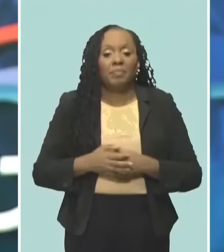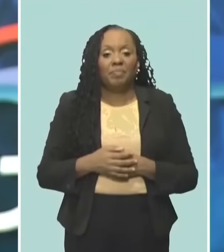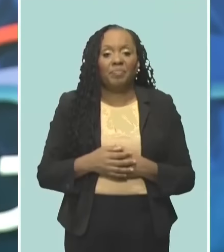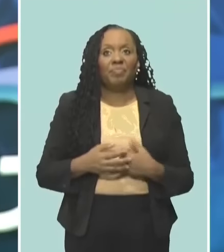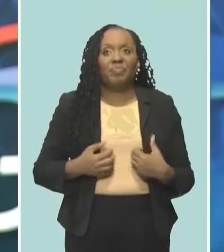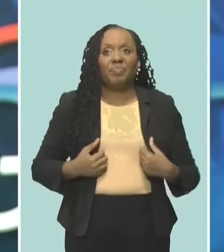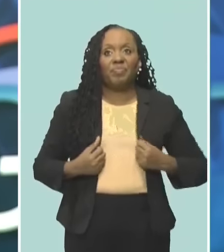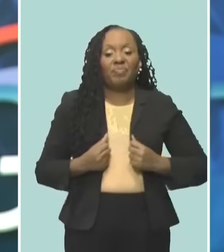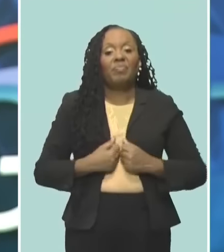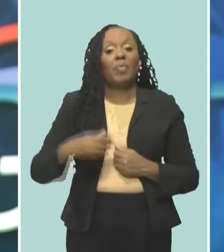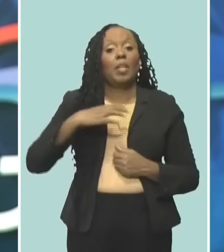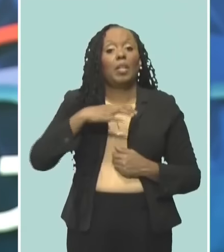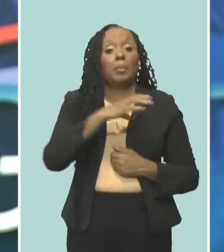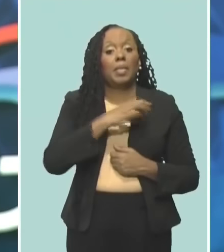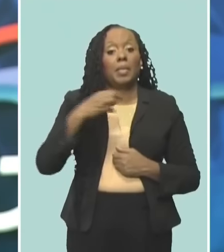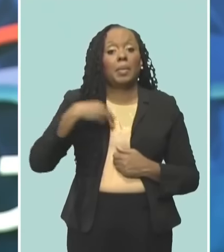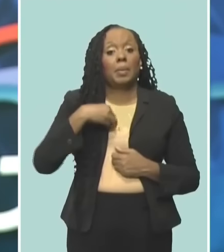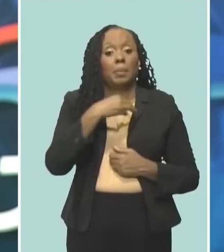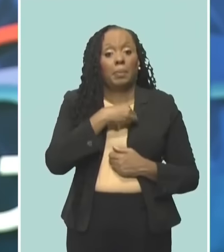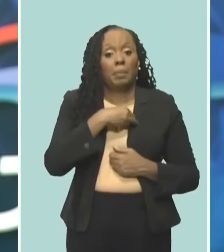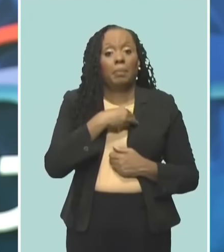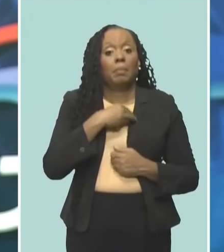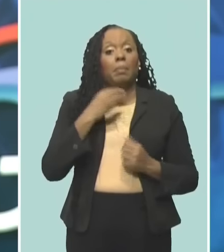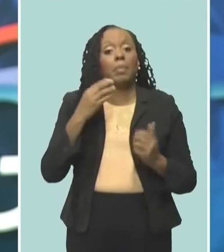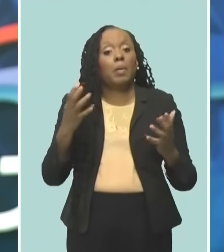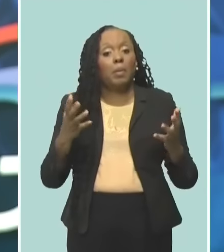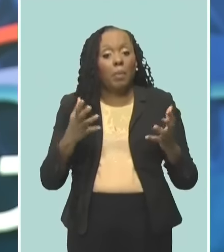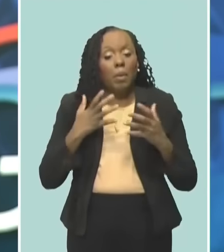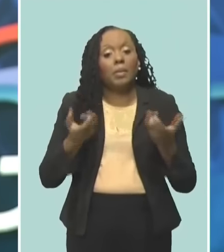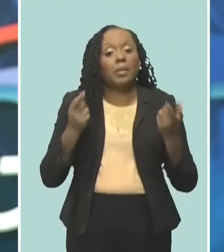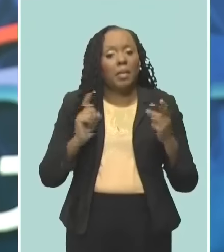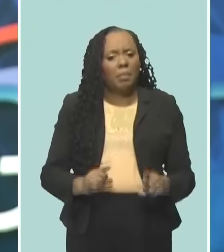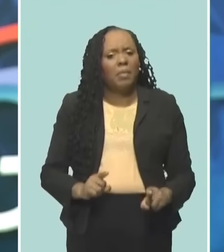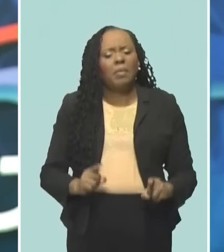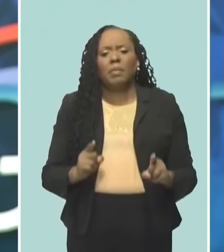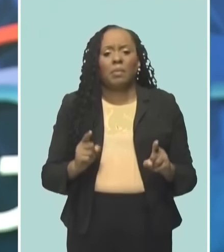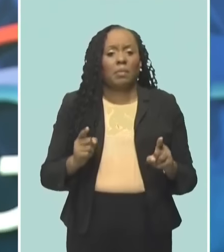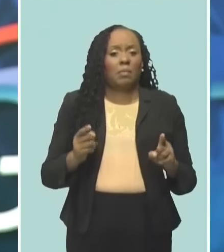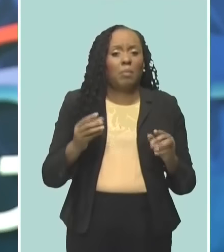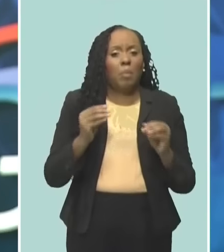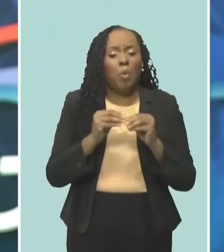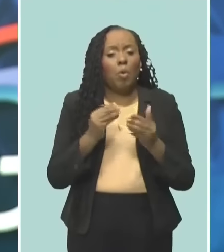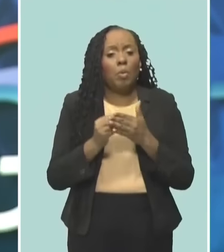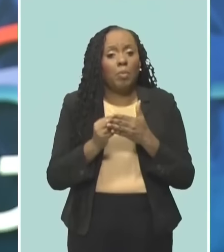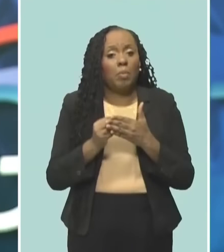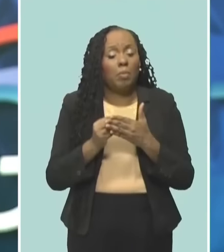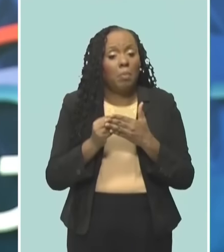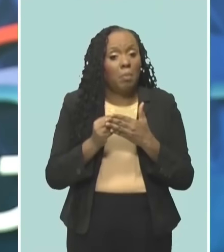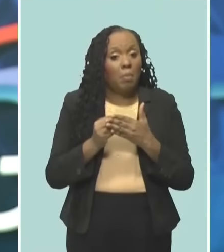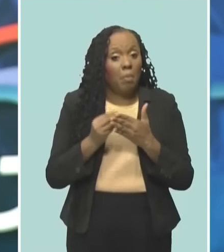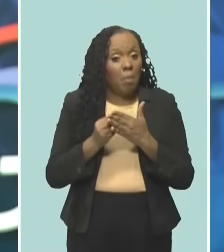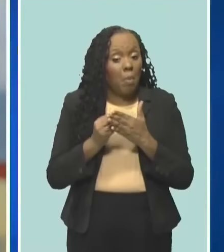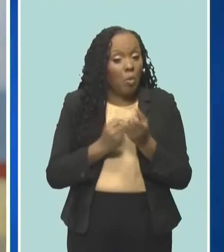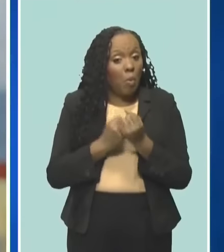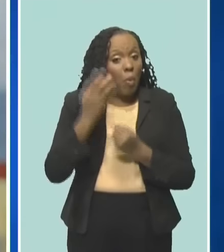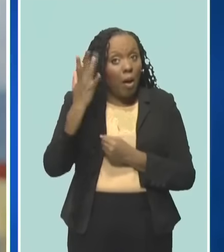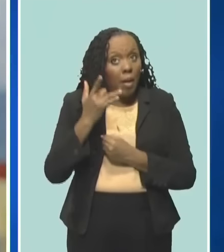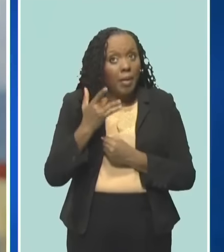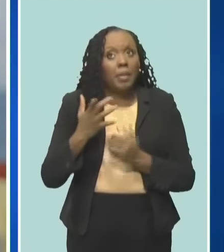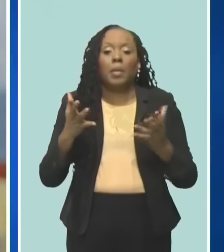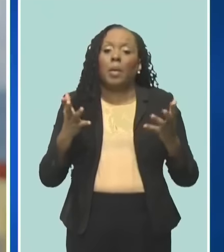is something that committee member Samuel Hackett is calling for as the group looks to expand its projects. We're looking